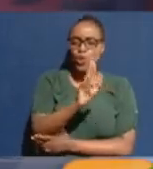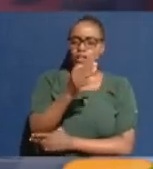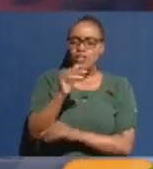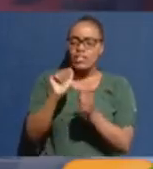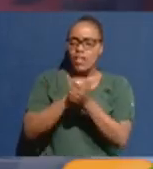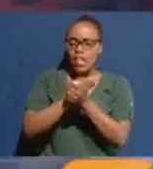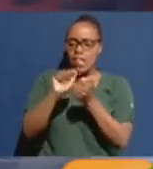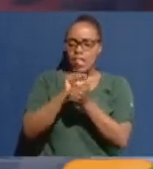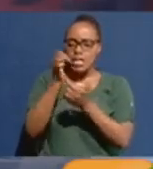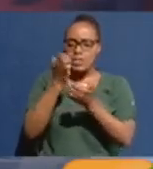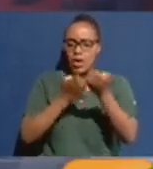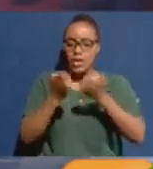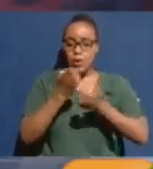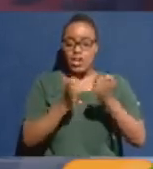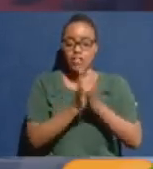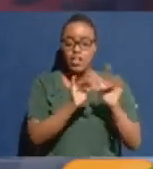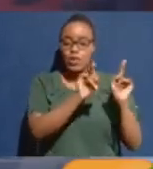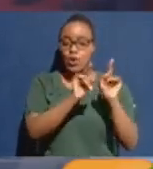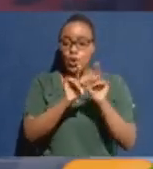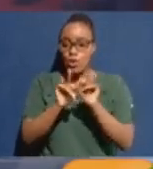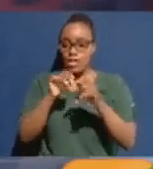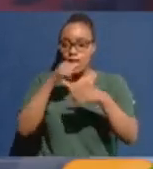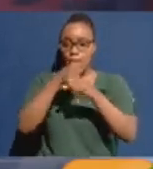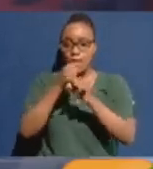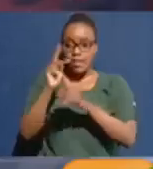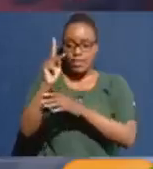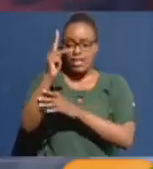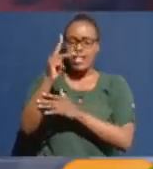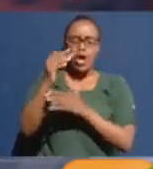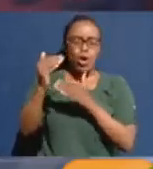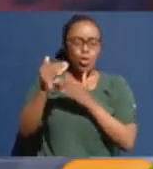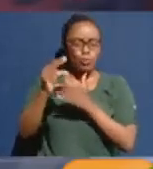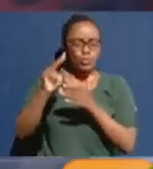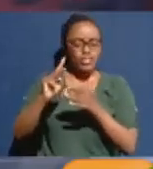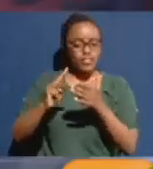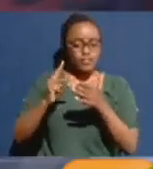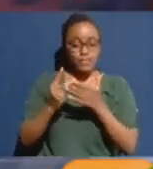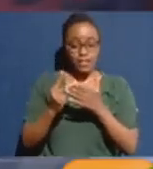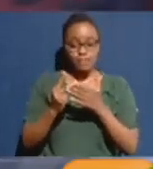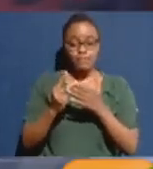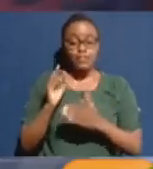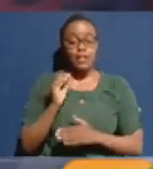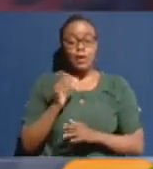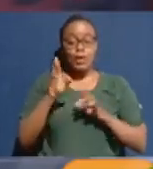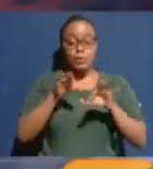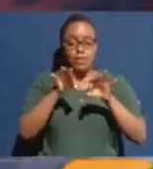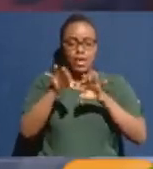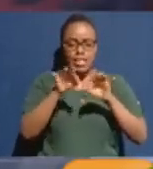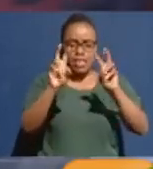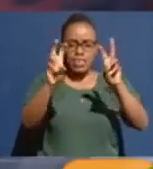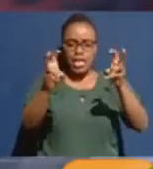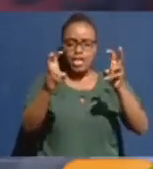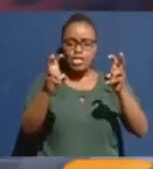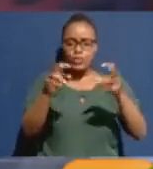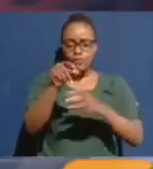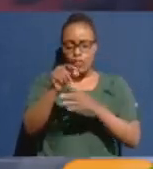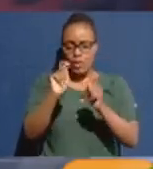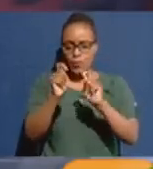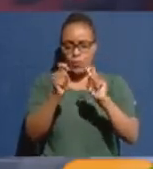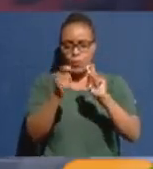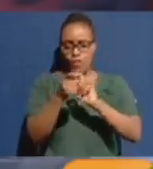down the economy and bringing the country to its knees. And as Laura Otieno reports, issues around the mechanization